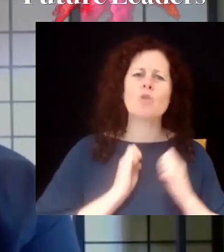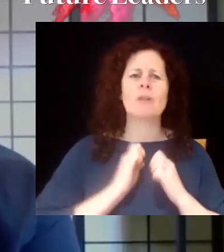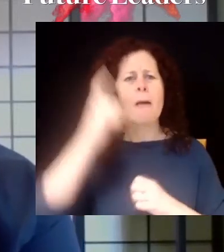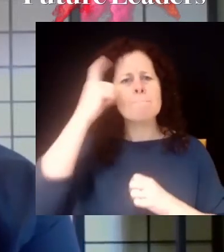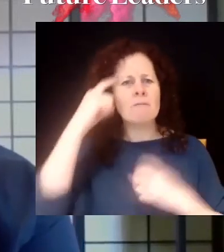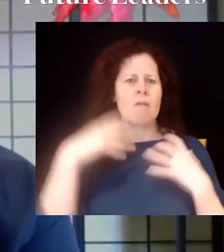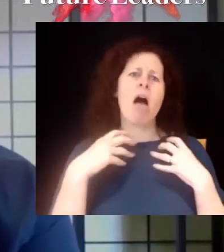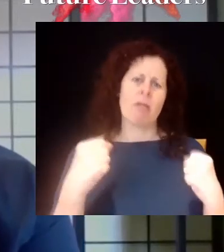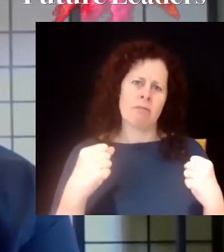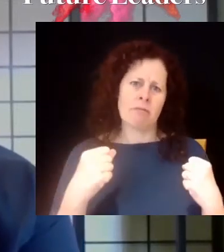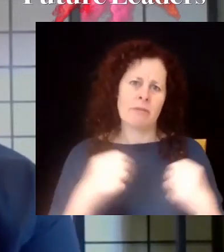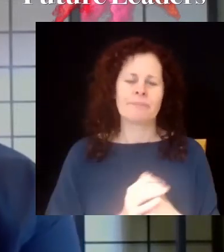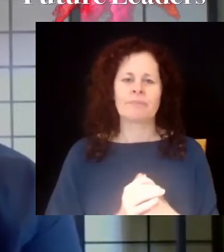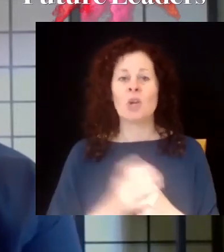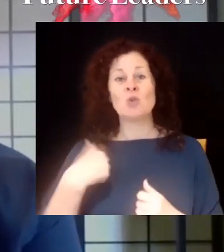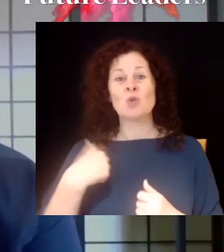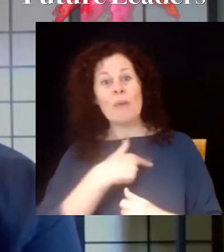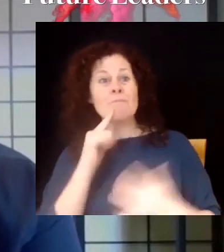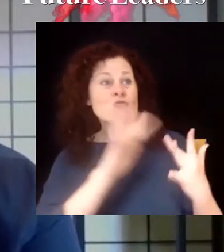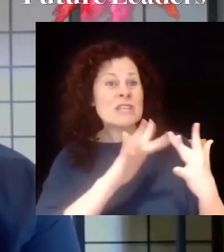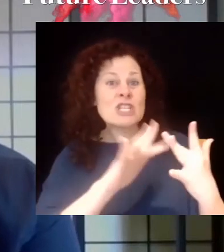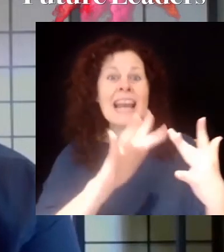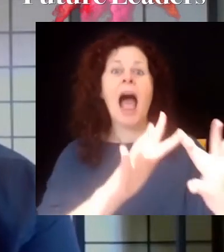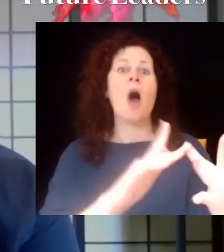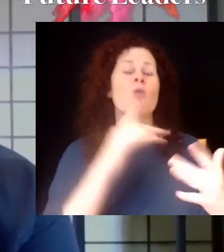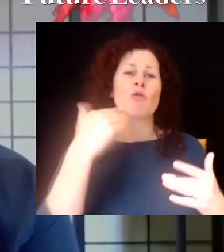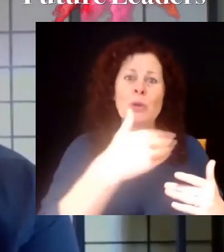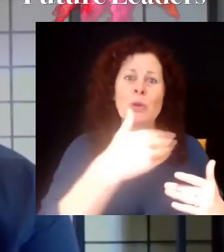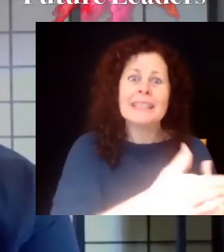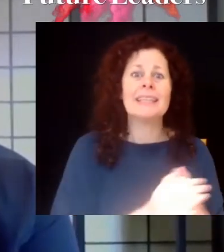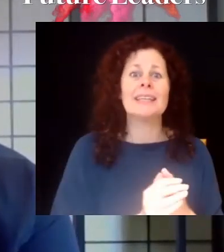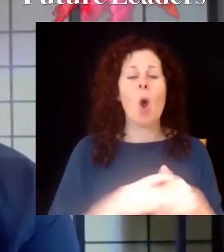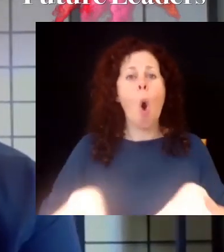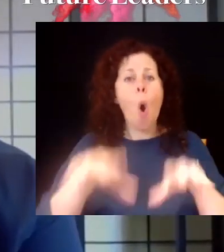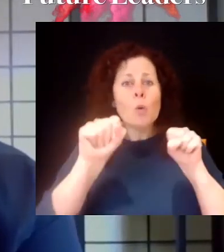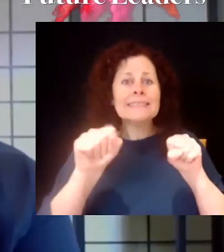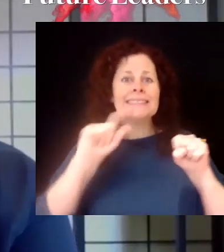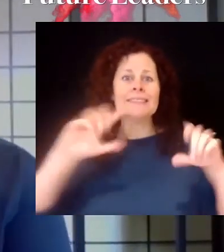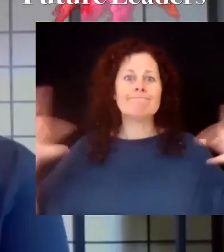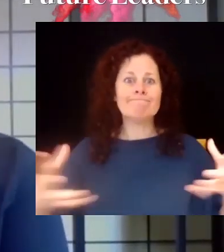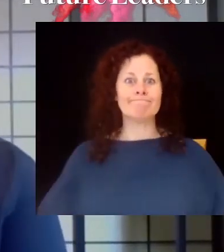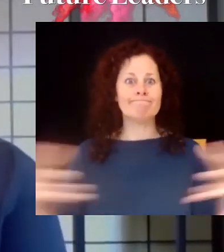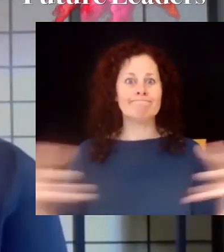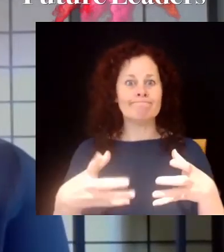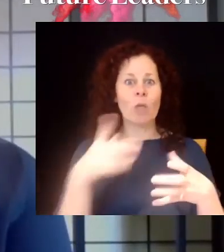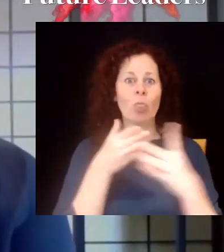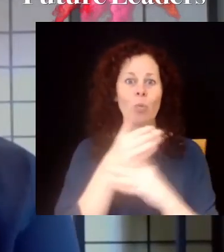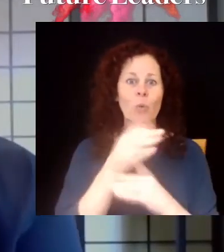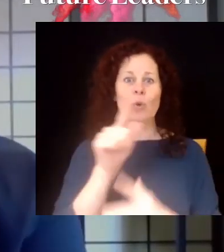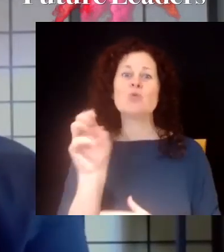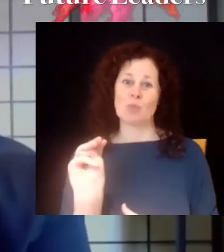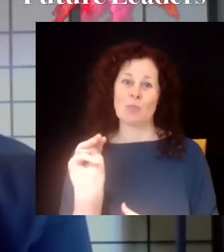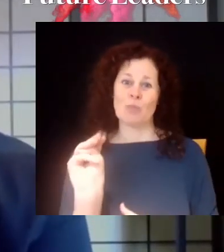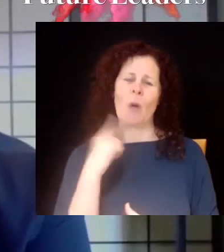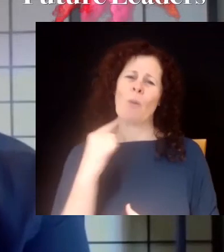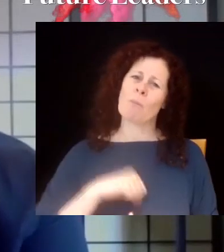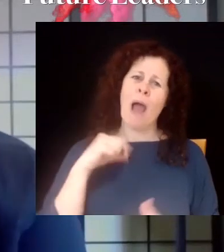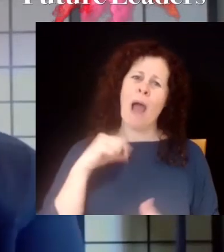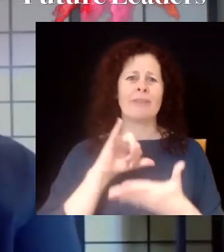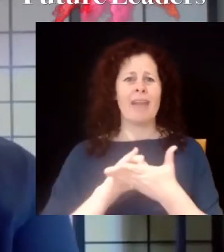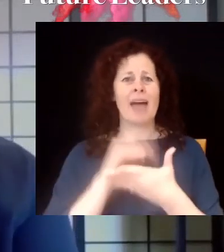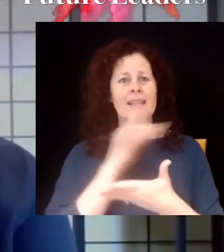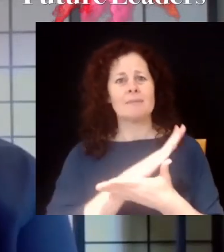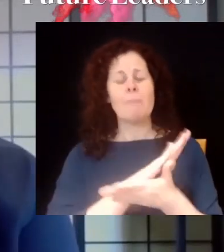GSBA offers to our next generation of leaders, is what I think makes this program truly special. Because this is the 30th anniversary of the scholarship